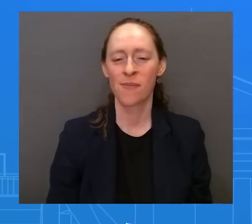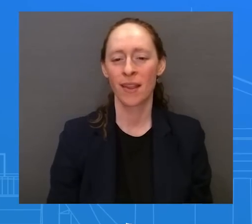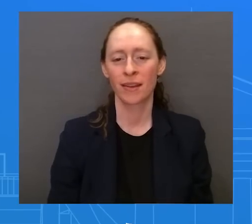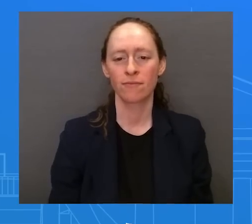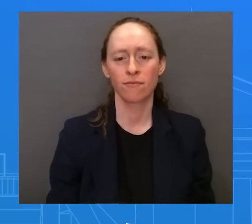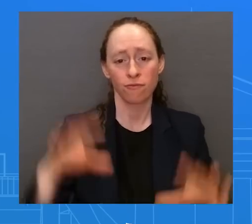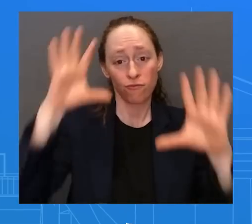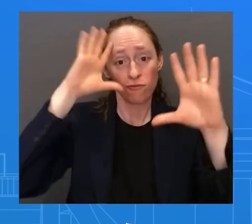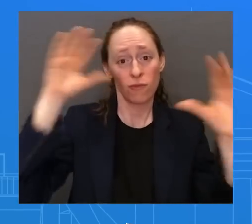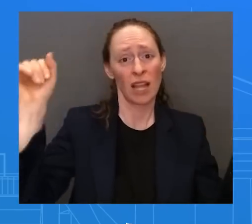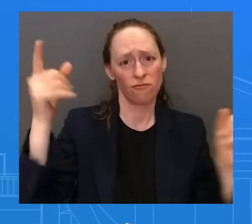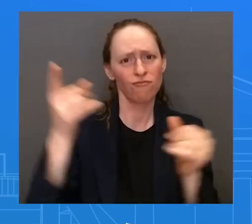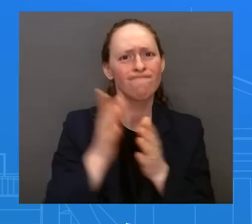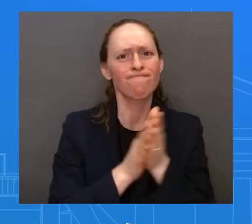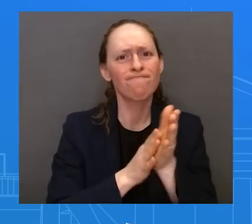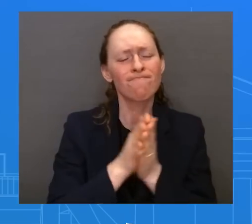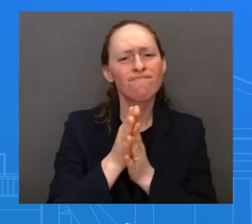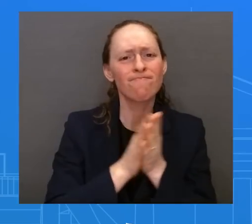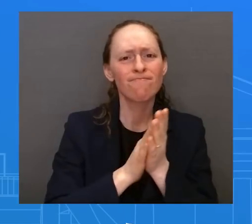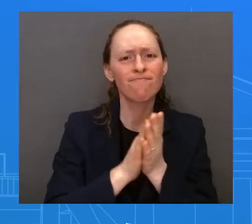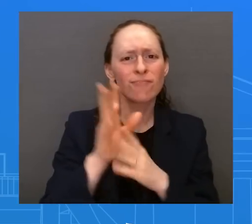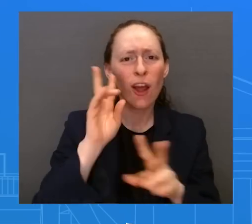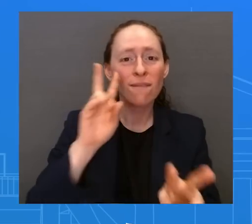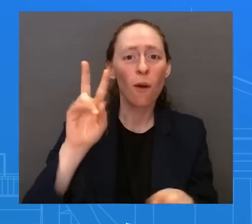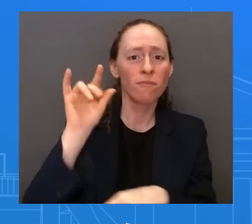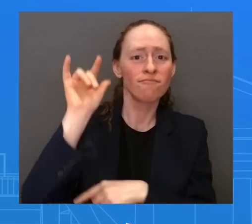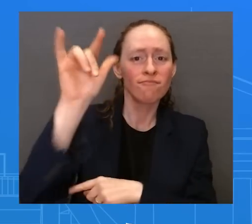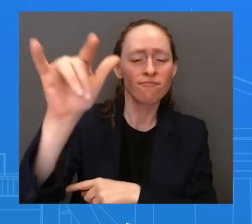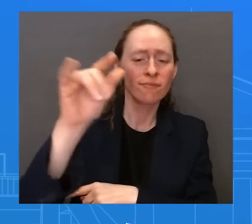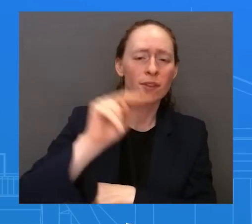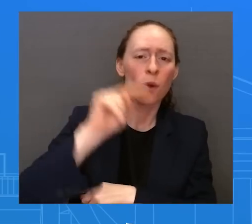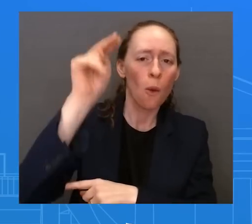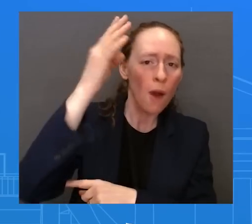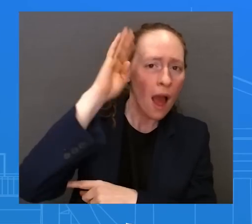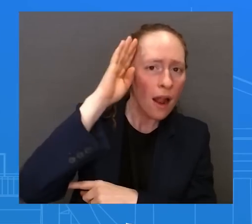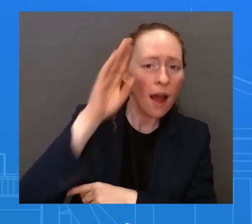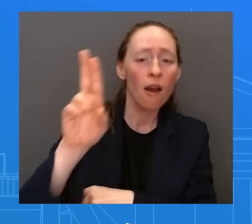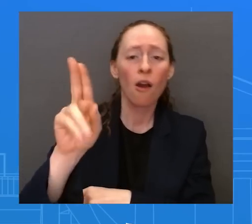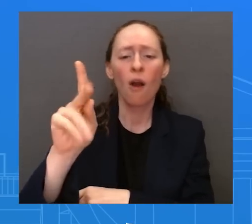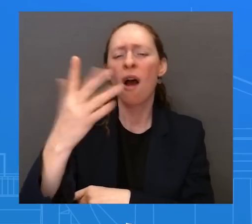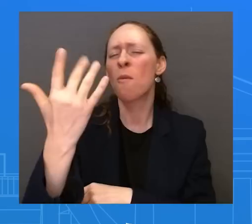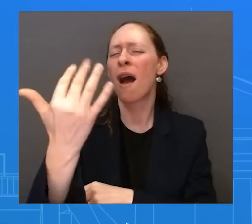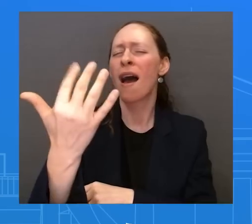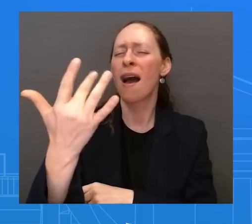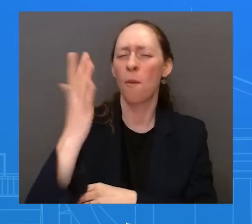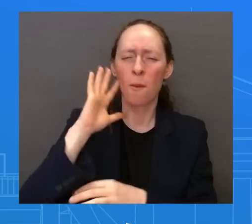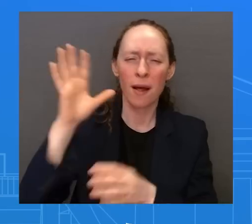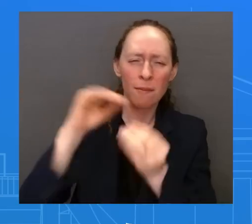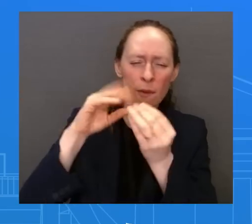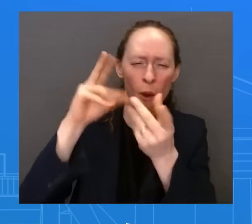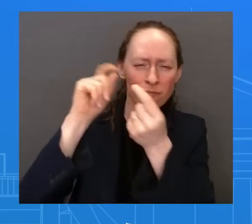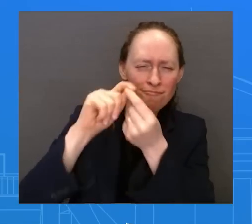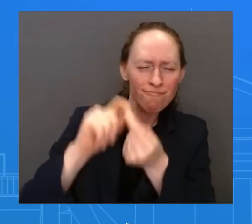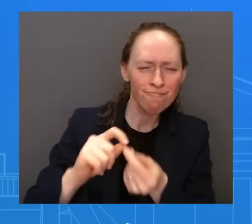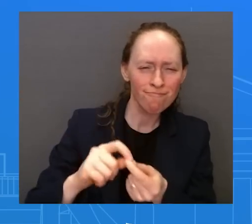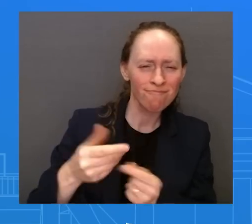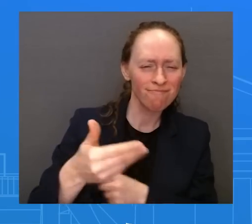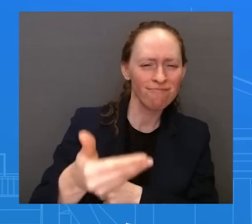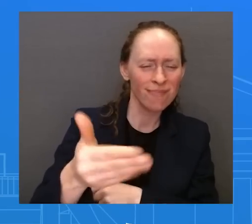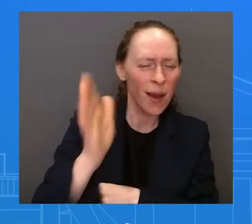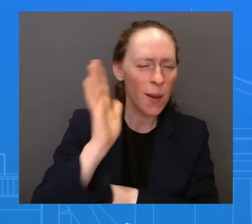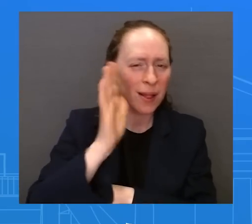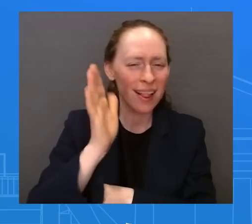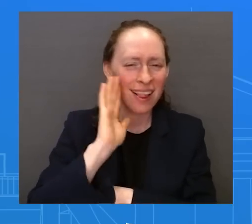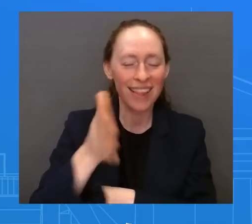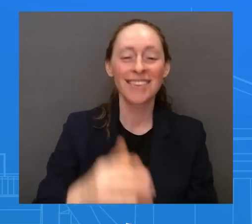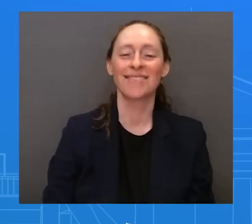on Tuesday we certainly will have more to share on this trip uh uh coming in the upcoming days as my colleague just said on Monday